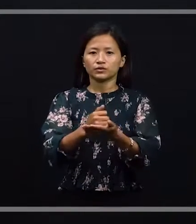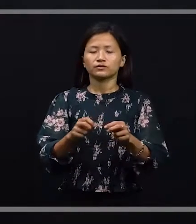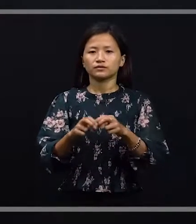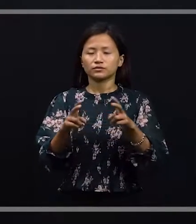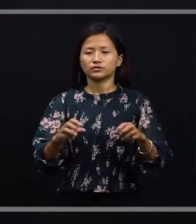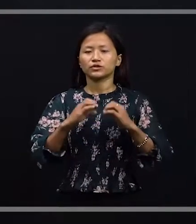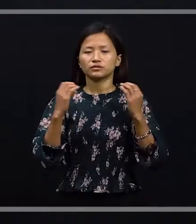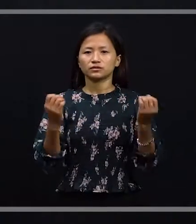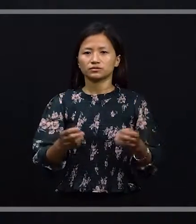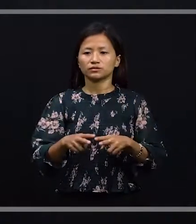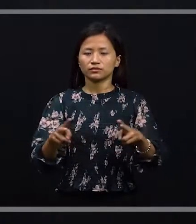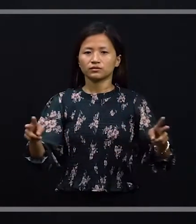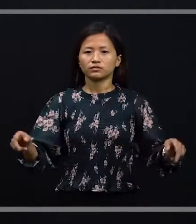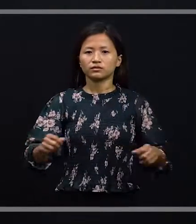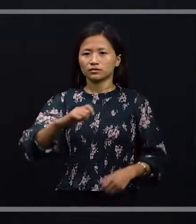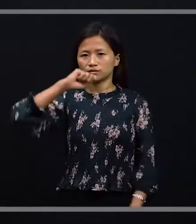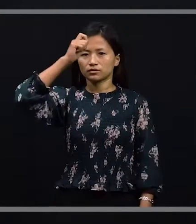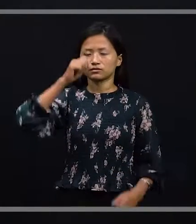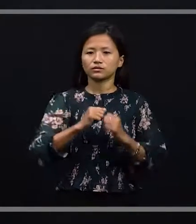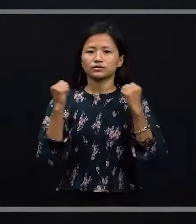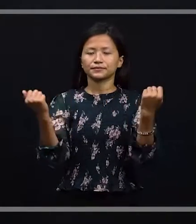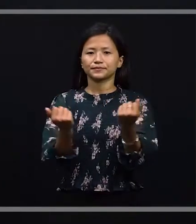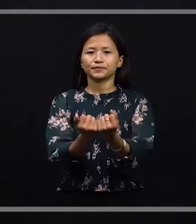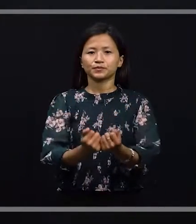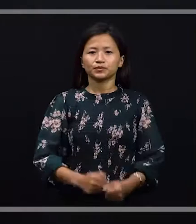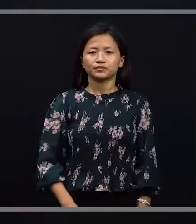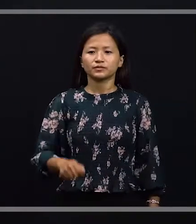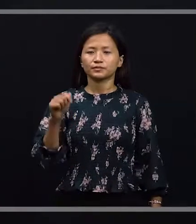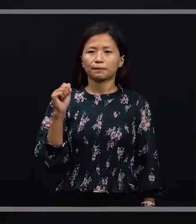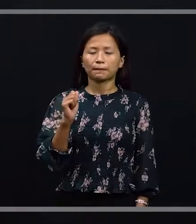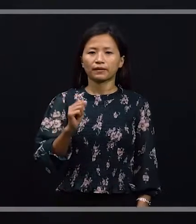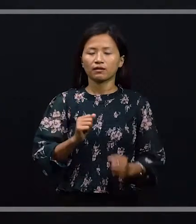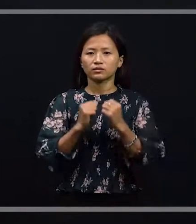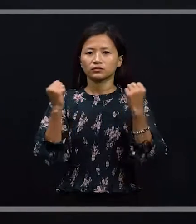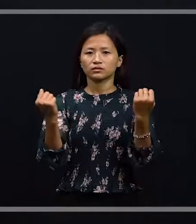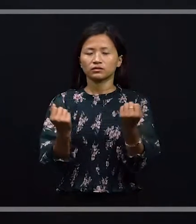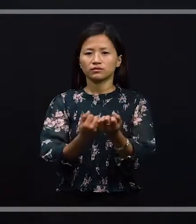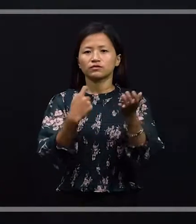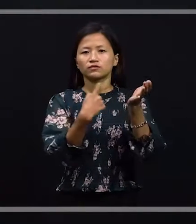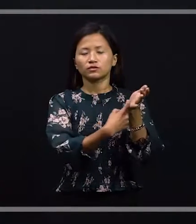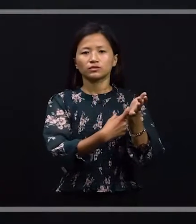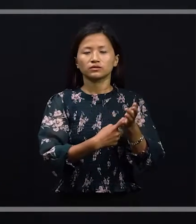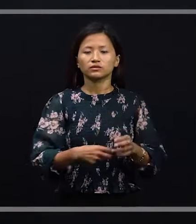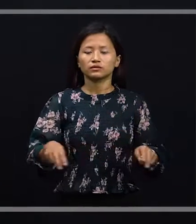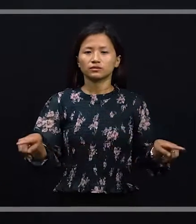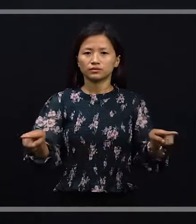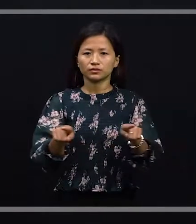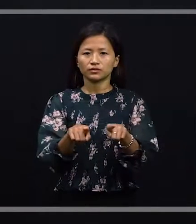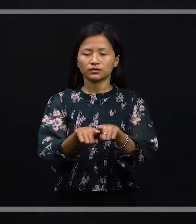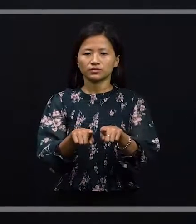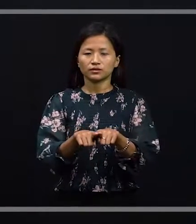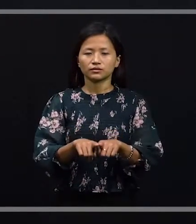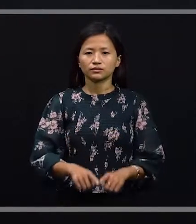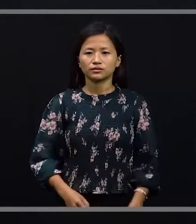came in Indian society. All right. Now, these social reformers. Now, why these social reformers are related to